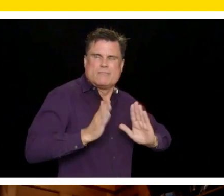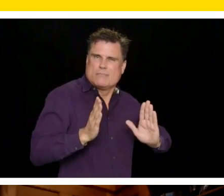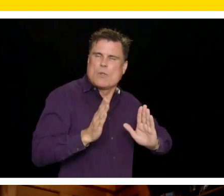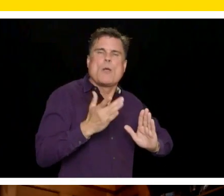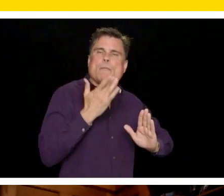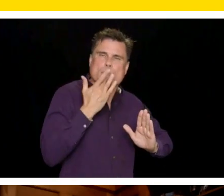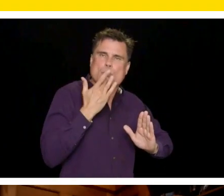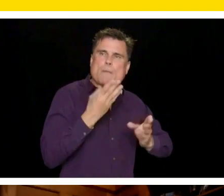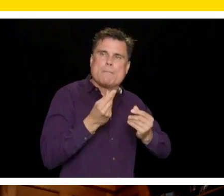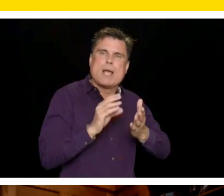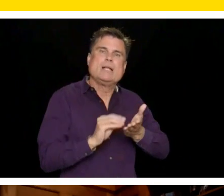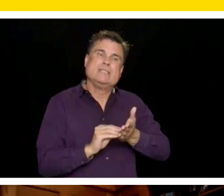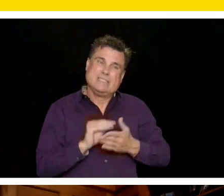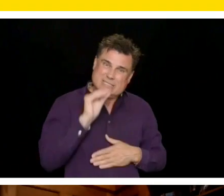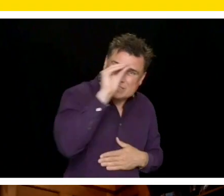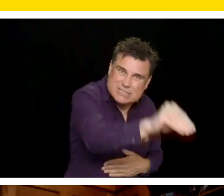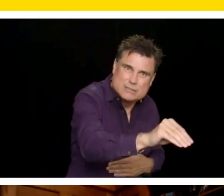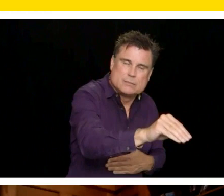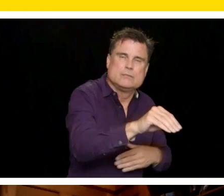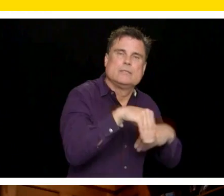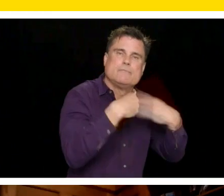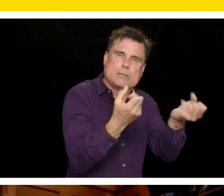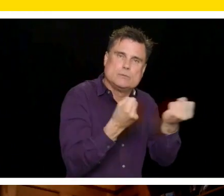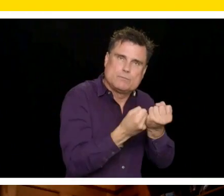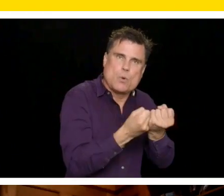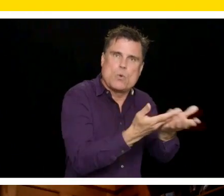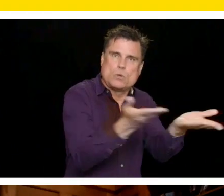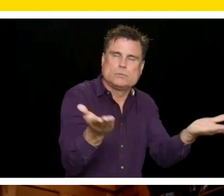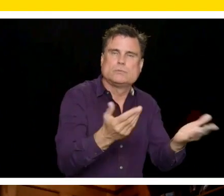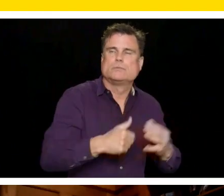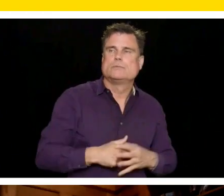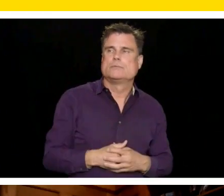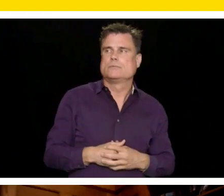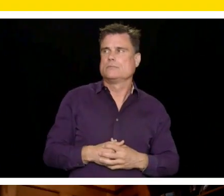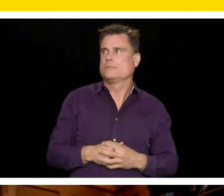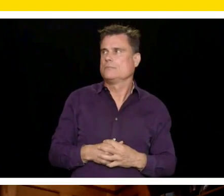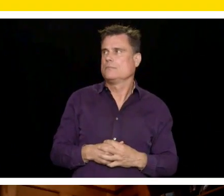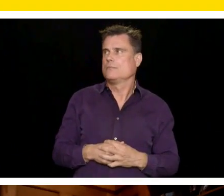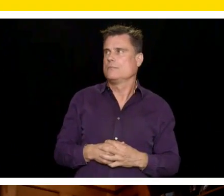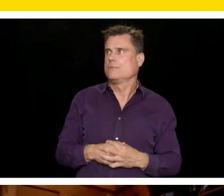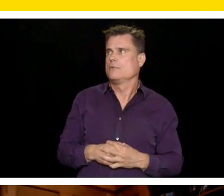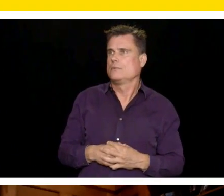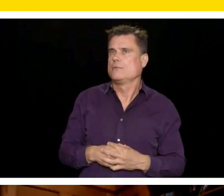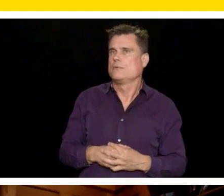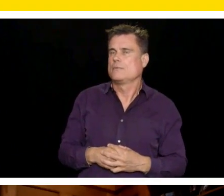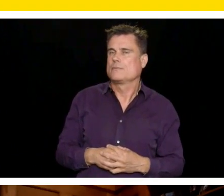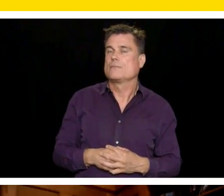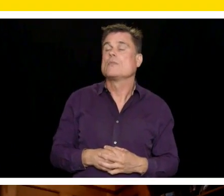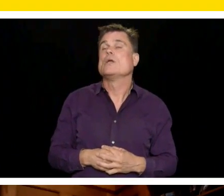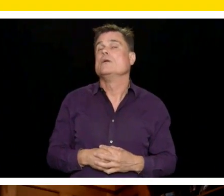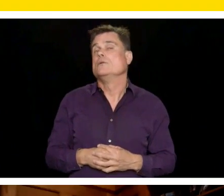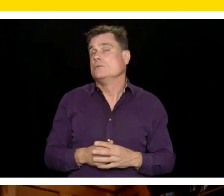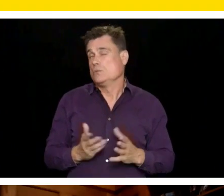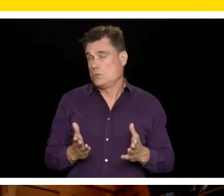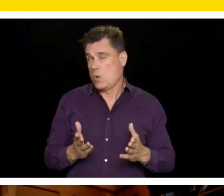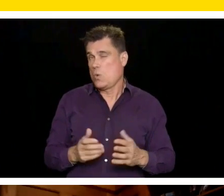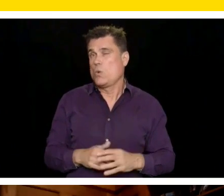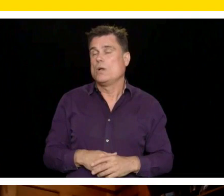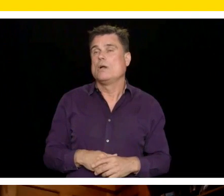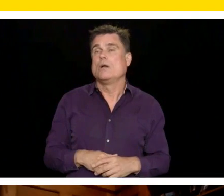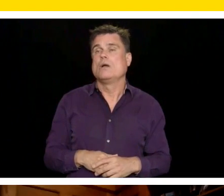consistent no matter what, was to create an incentive for landlords to apply to